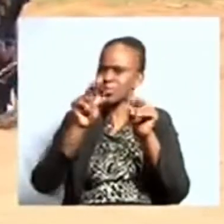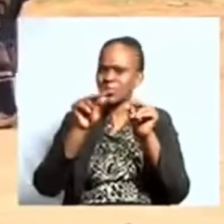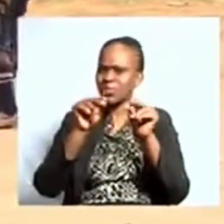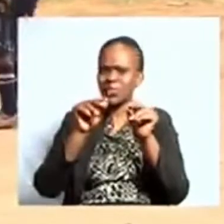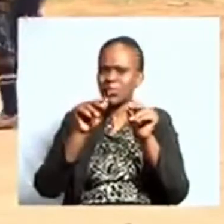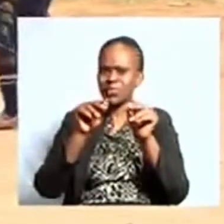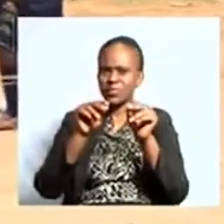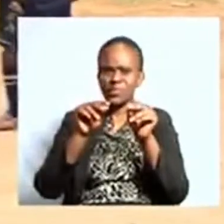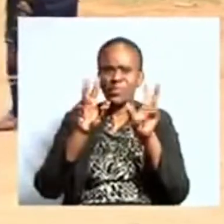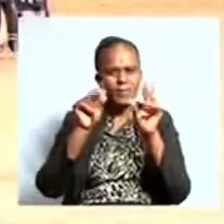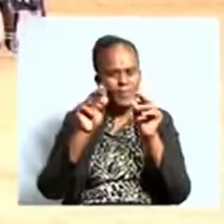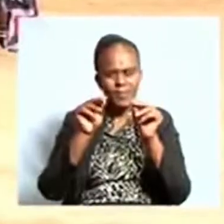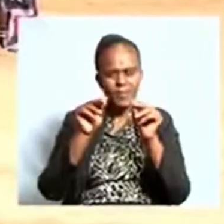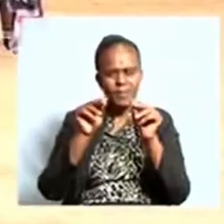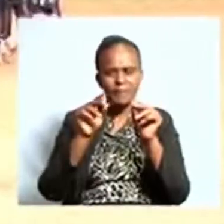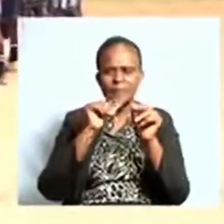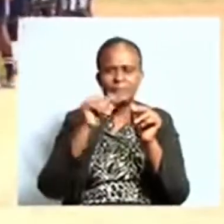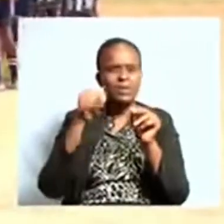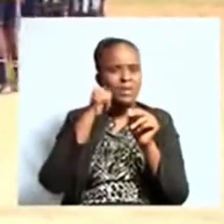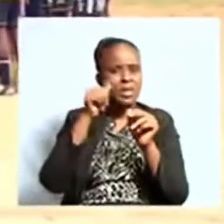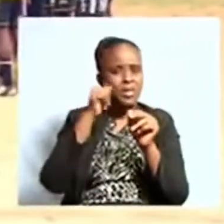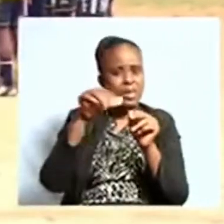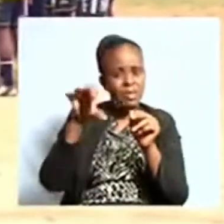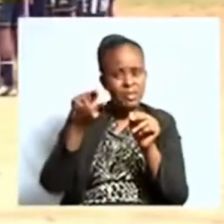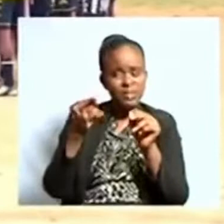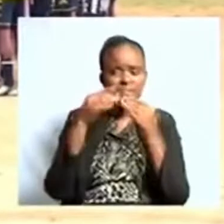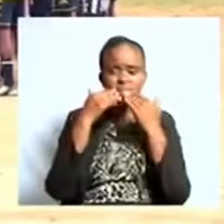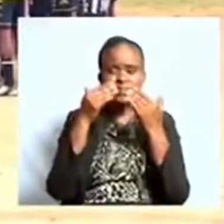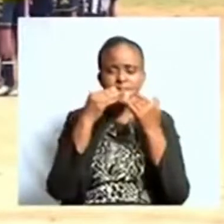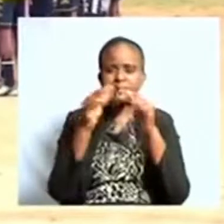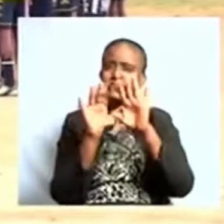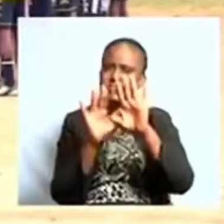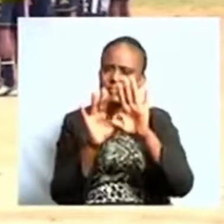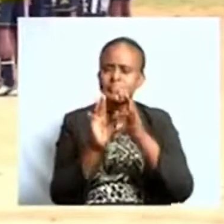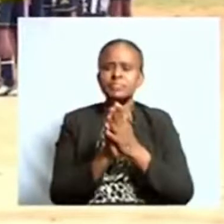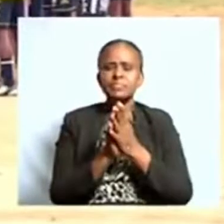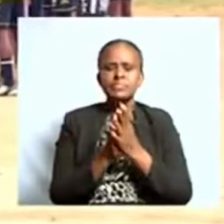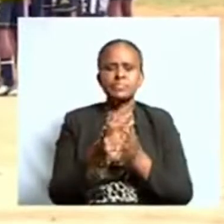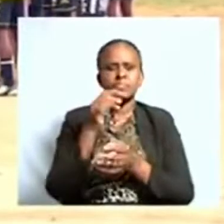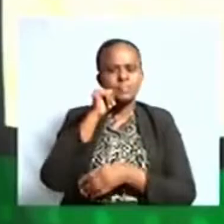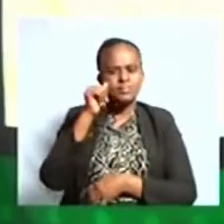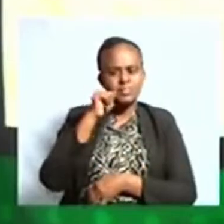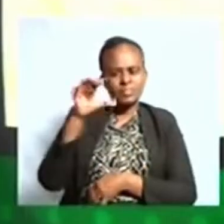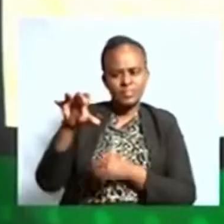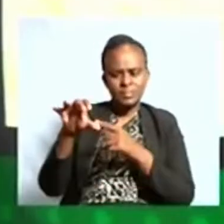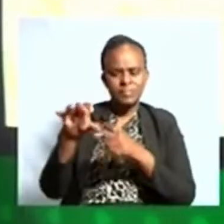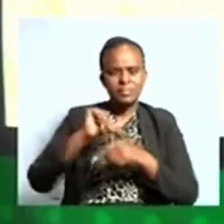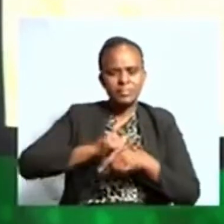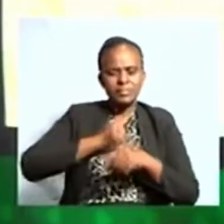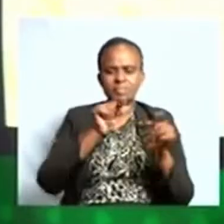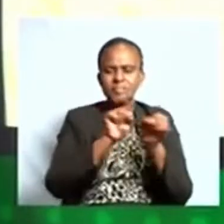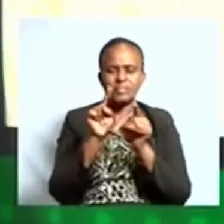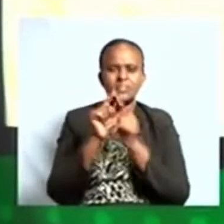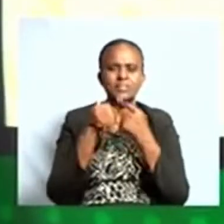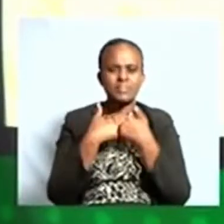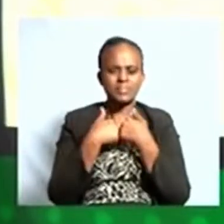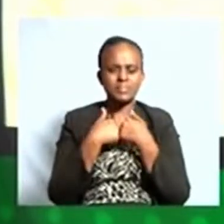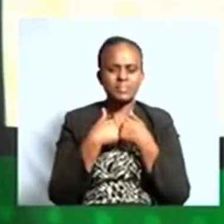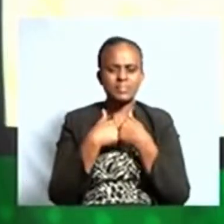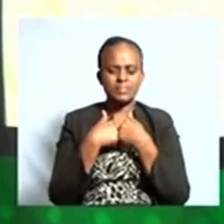fact, not for the girl child. Thank you, sorry to cut you. For the girl child, we also